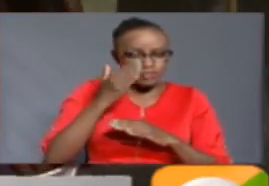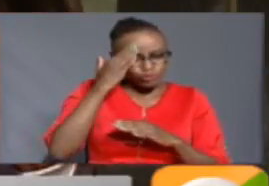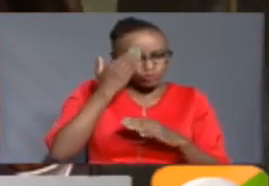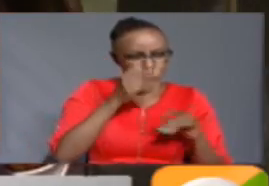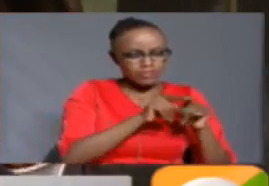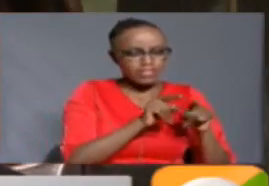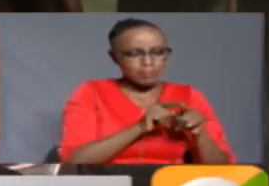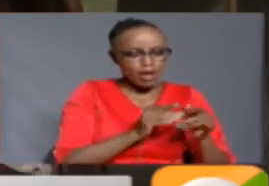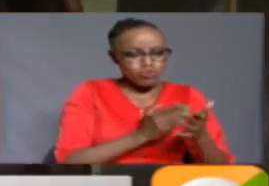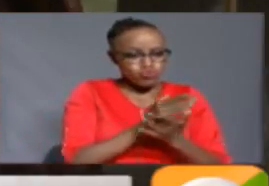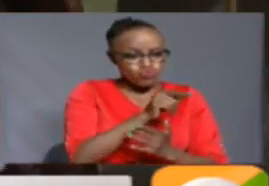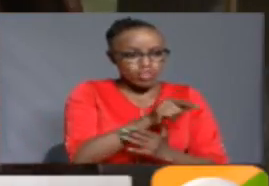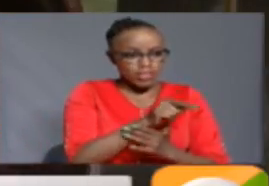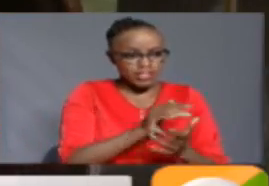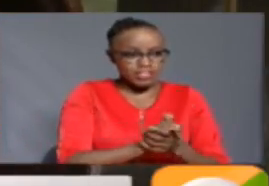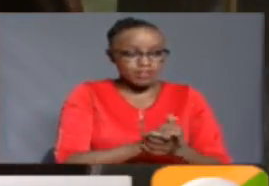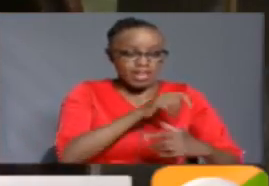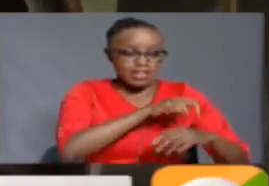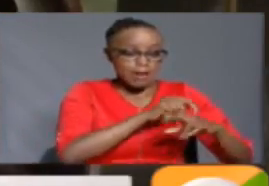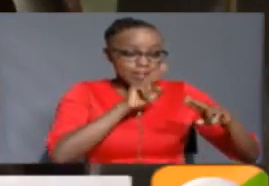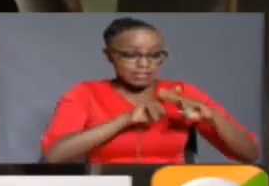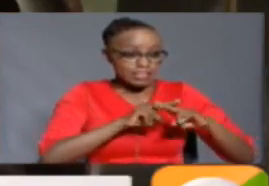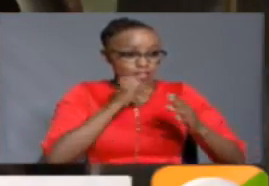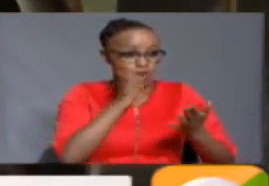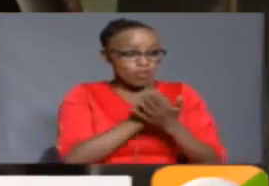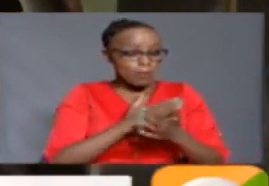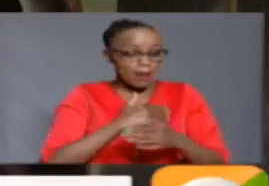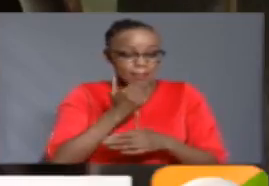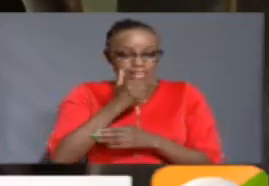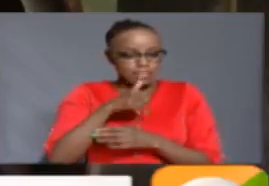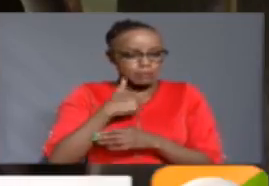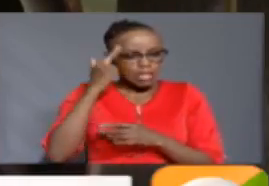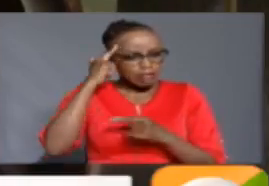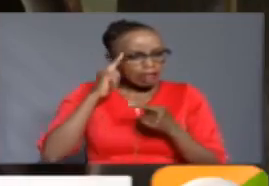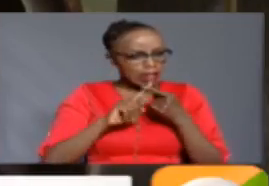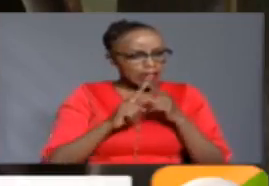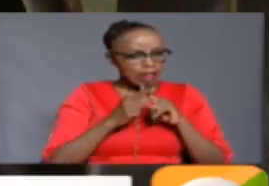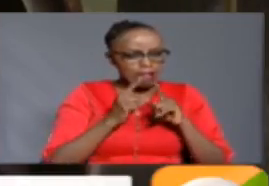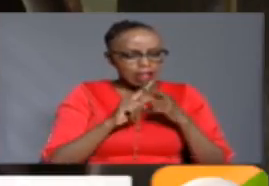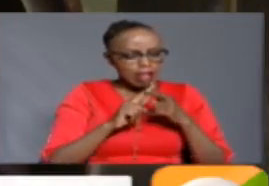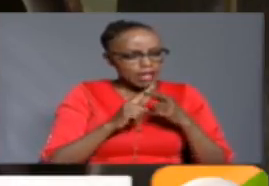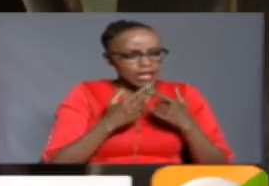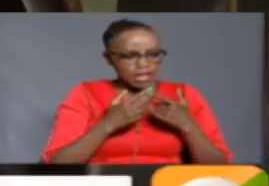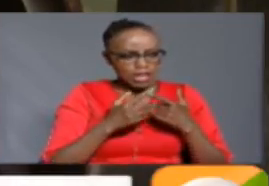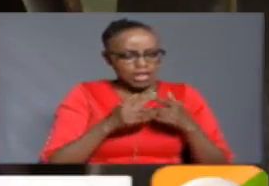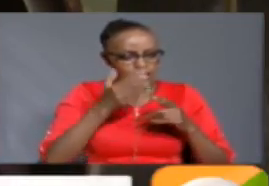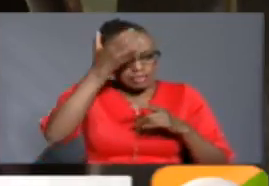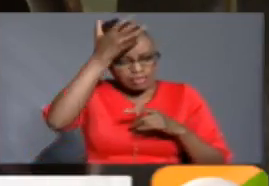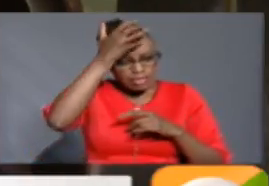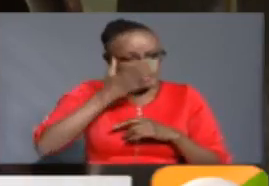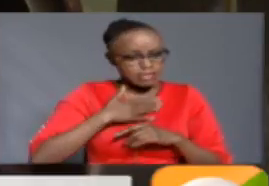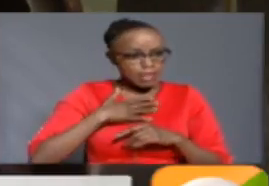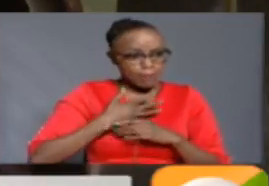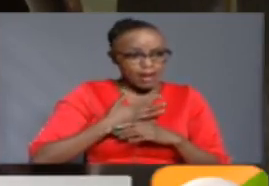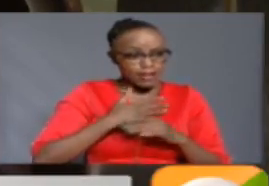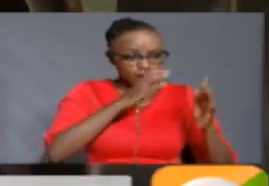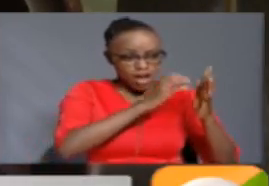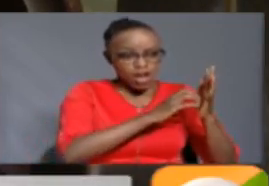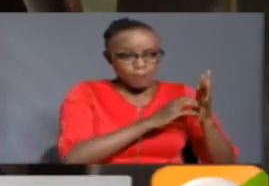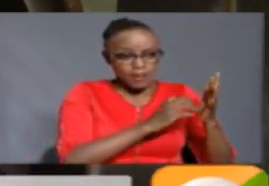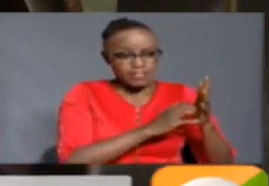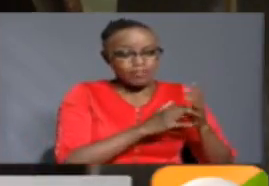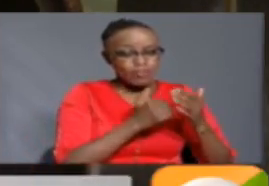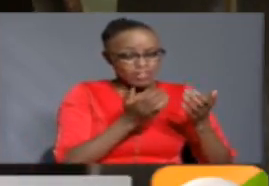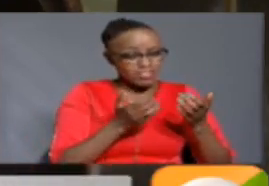As a result. Okay. And so when I sit in my office, I'm asking myself, do my nurses in Machakos deserve to get